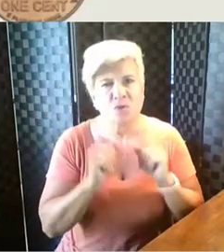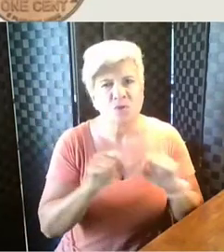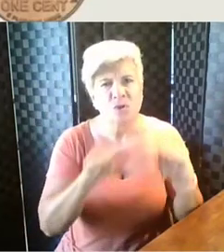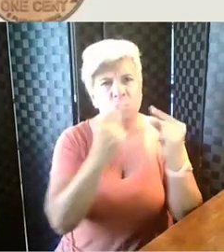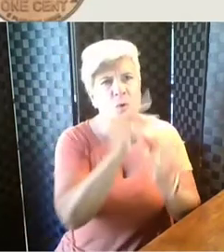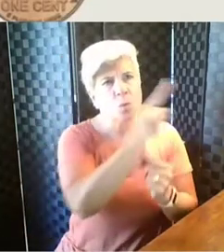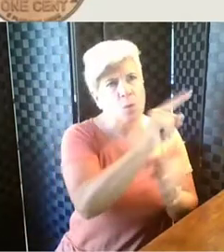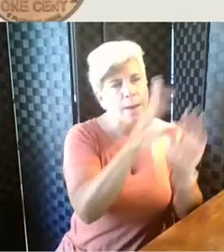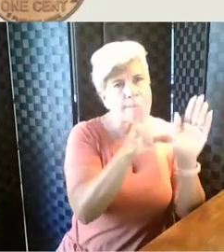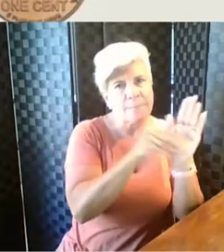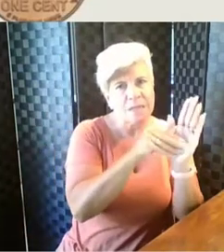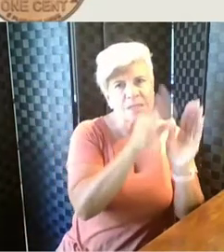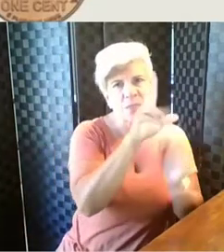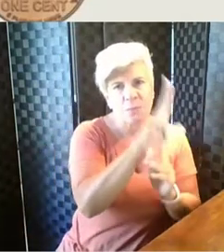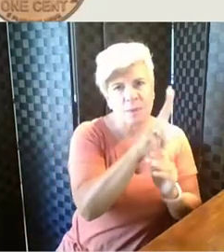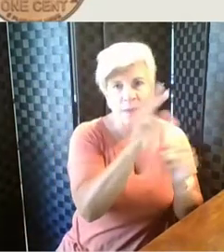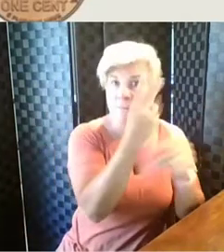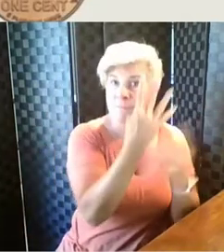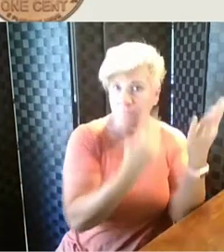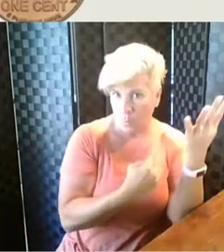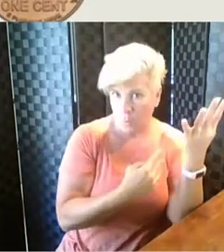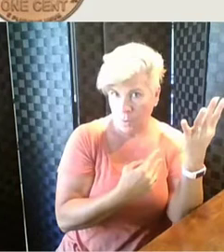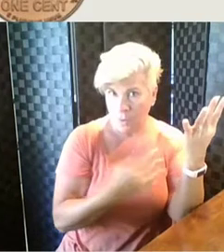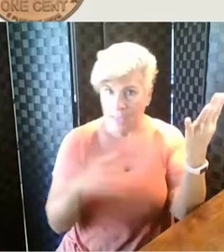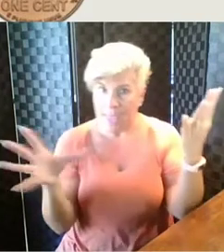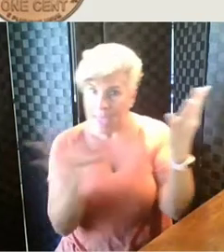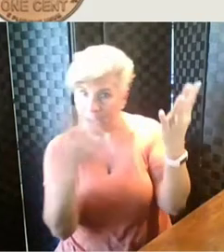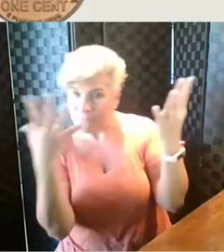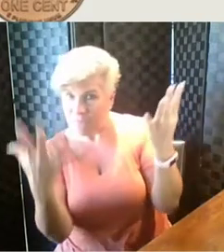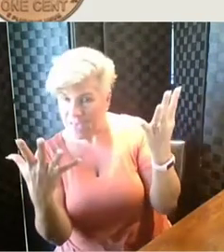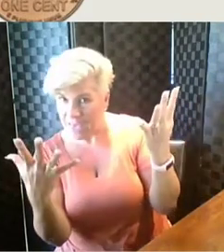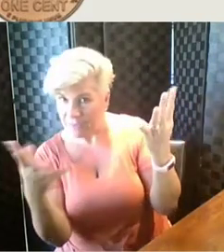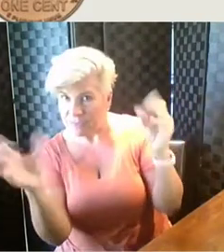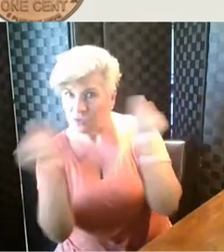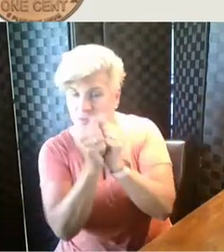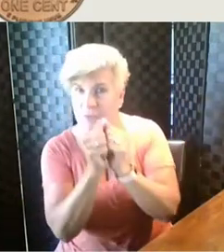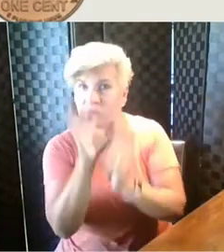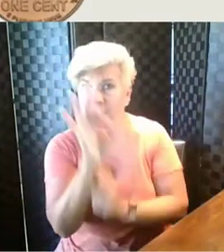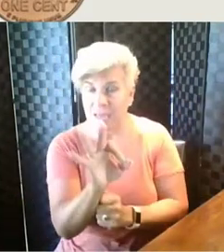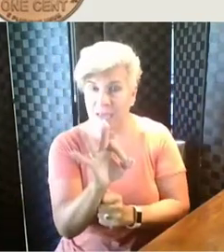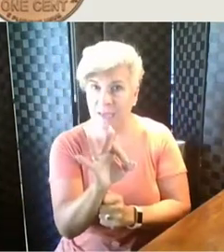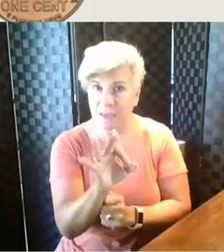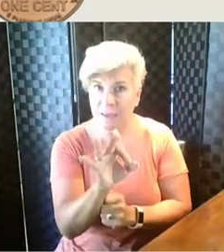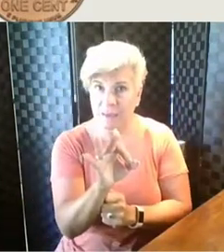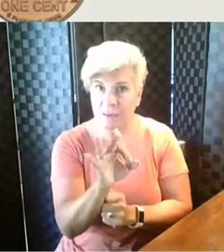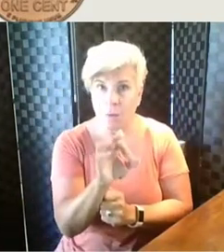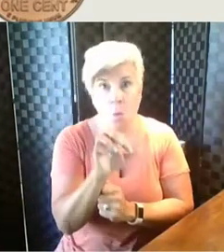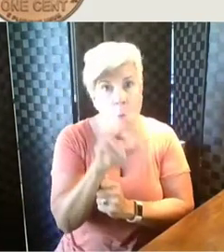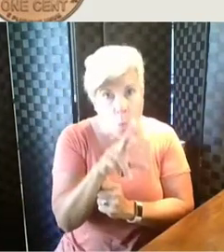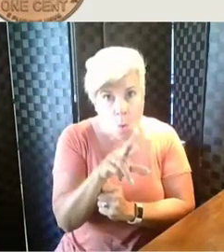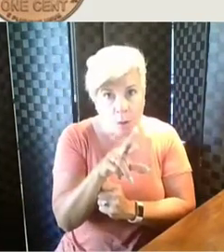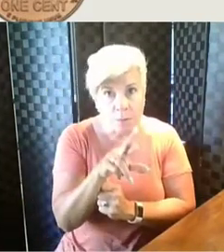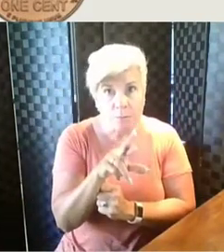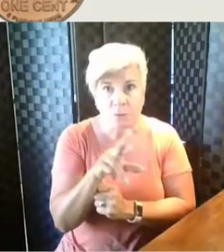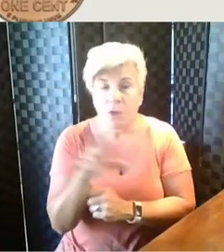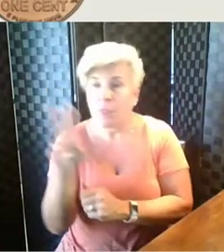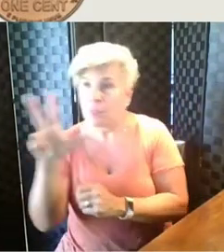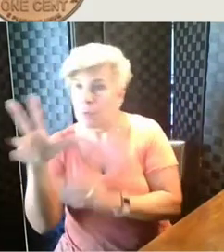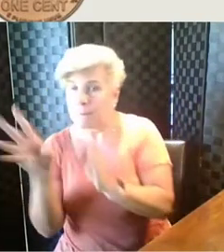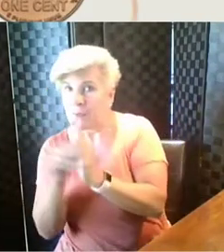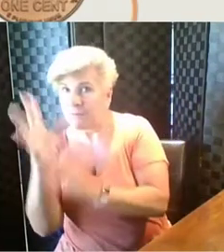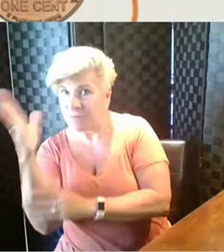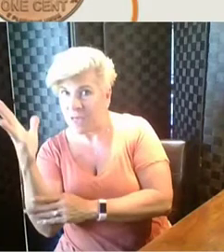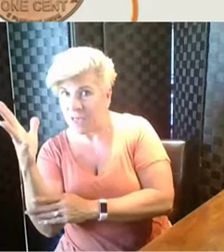1 plus 3, which is 4, add 5 more, and get 9 pennies. Or we could group 3